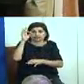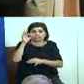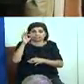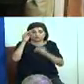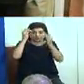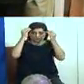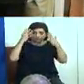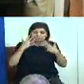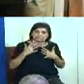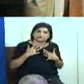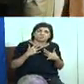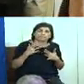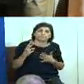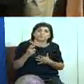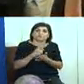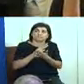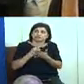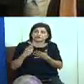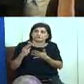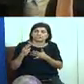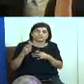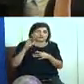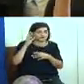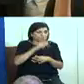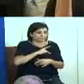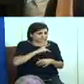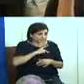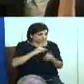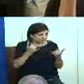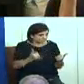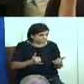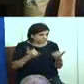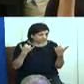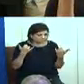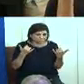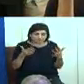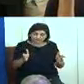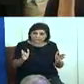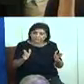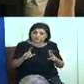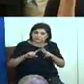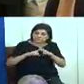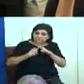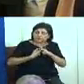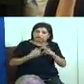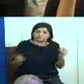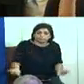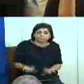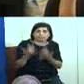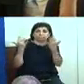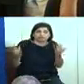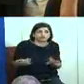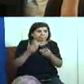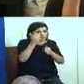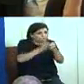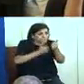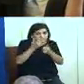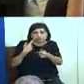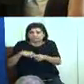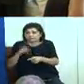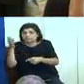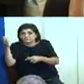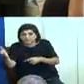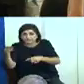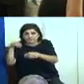now, and allow the presence of that fire to ignite in him, and allow that presence of that fire to touch each and every one of us, and allow